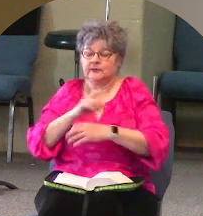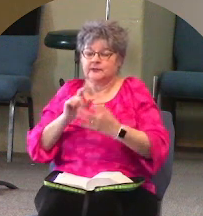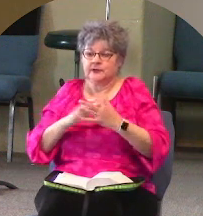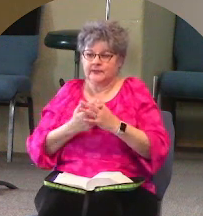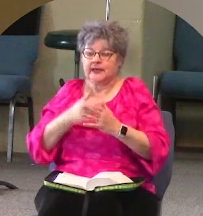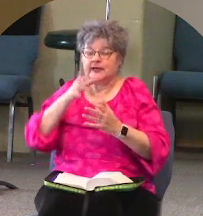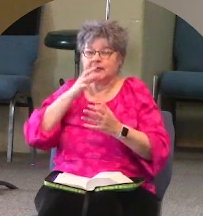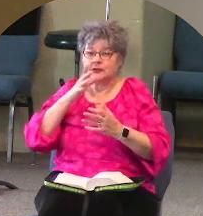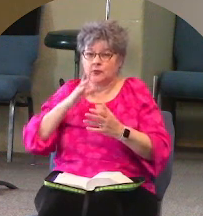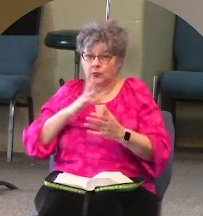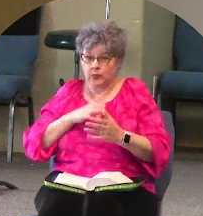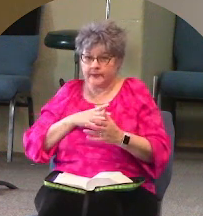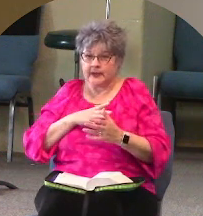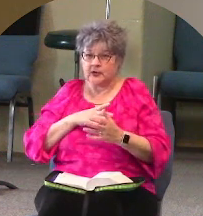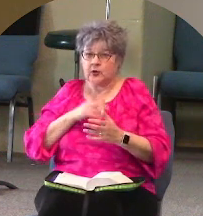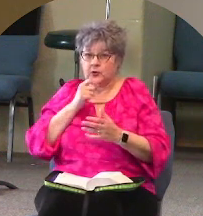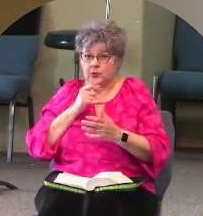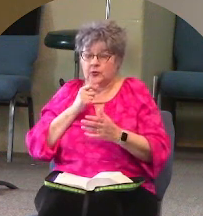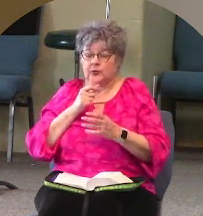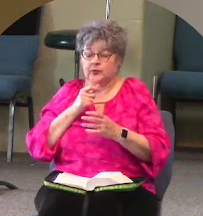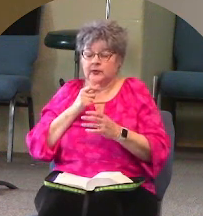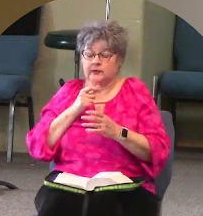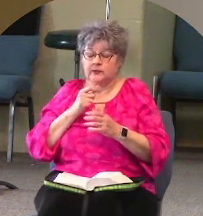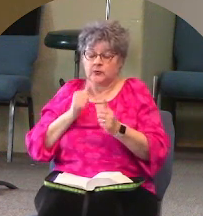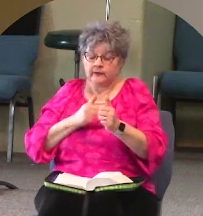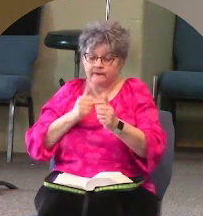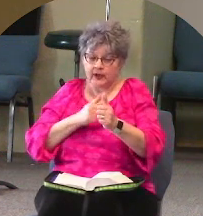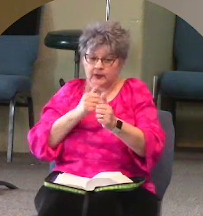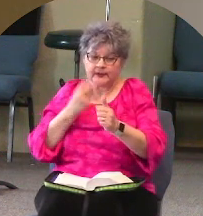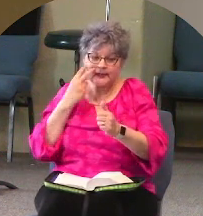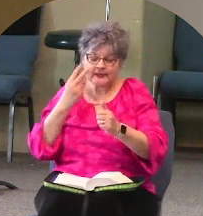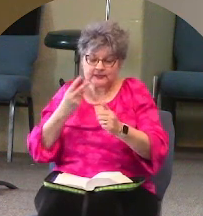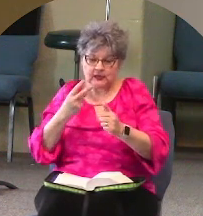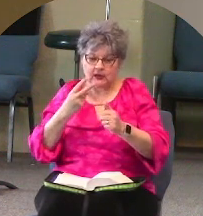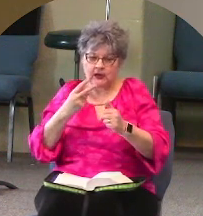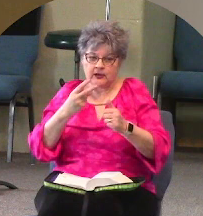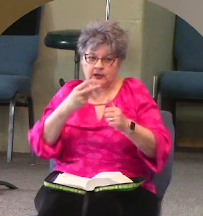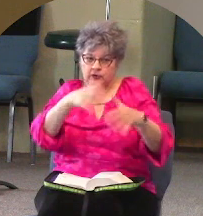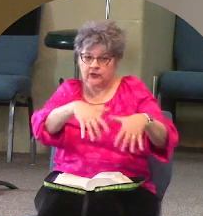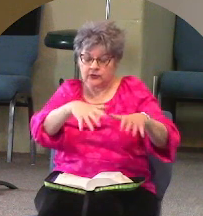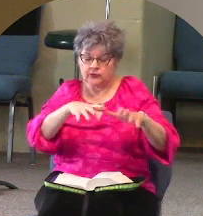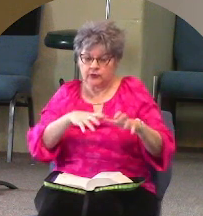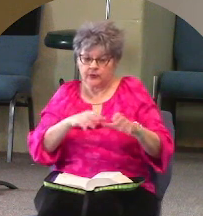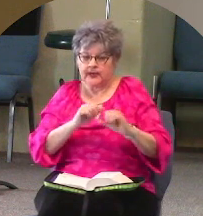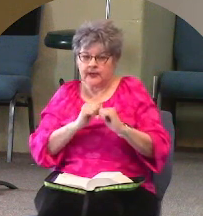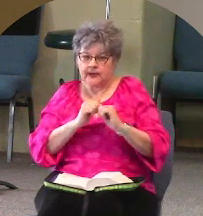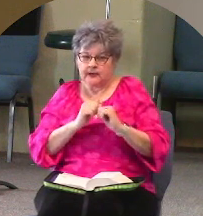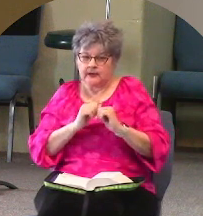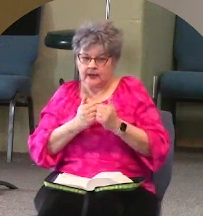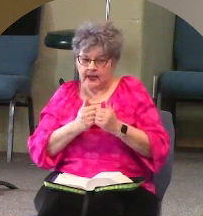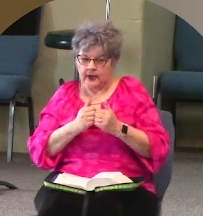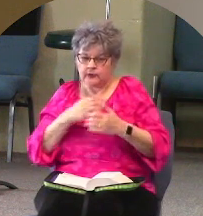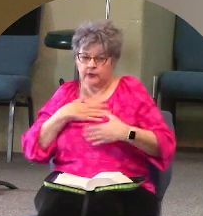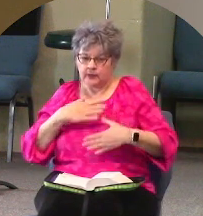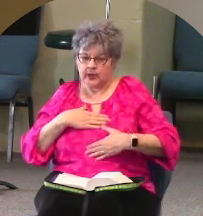who had come with him out of Galilee followed and saw the tomb and how his body was laid.